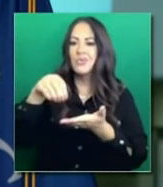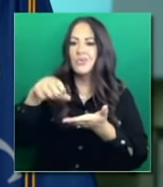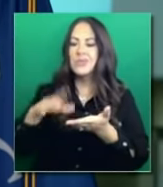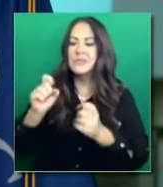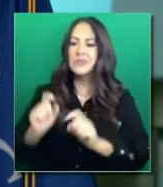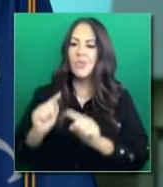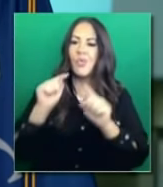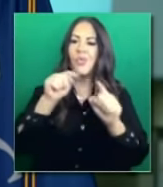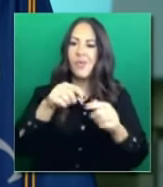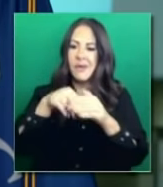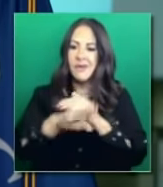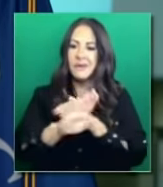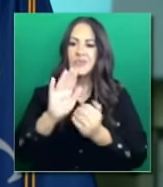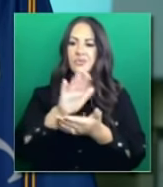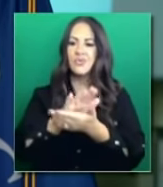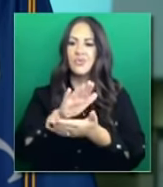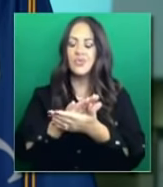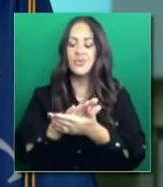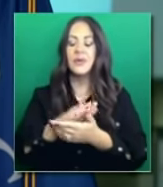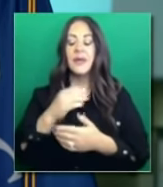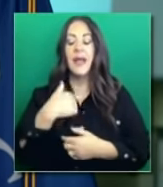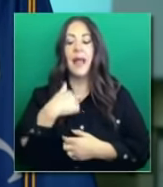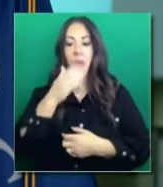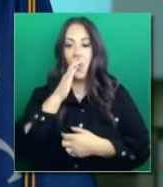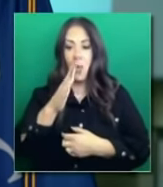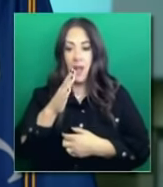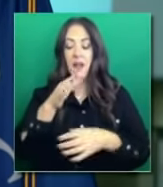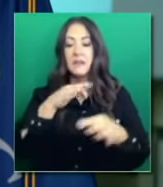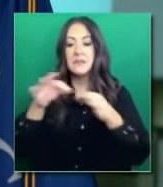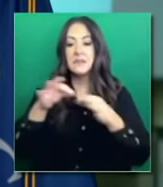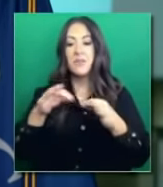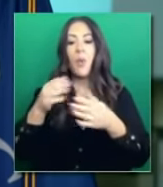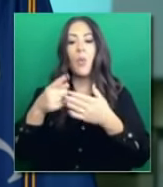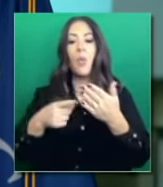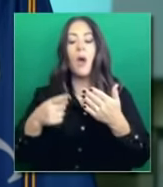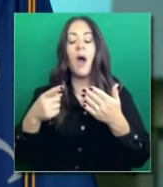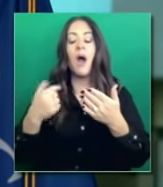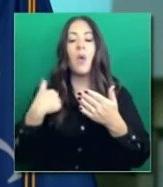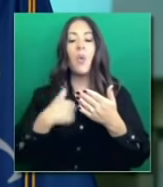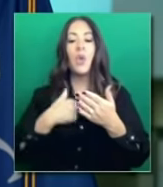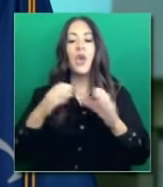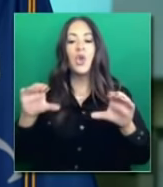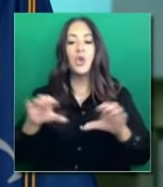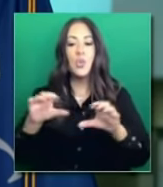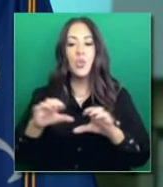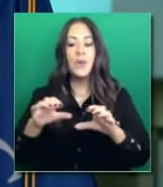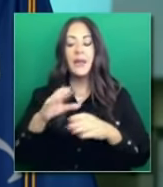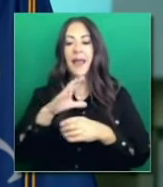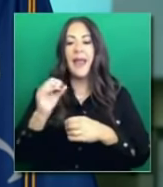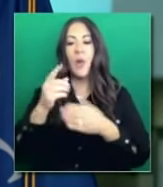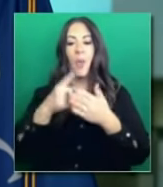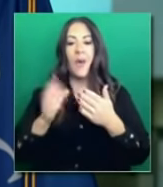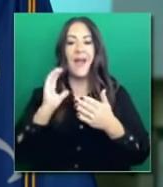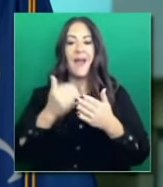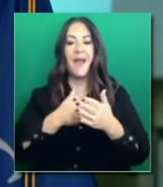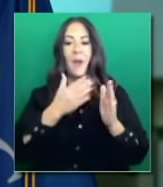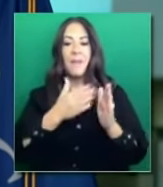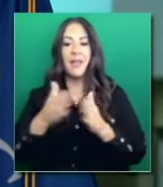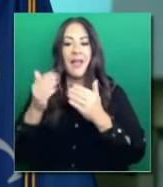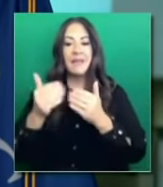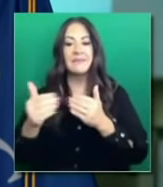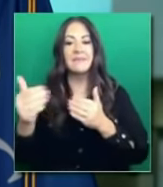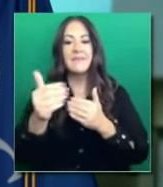about what we're currently doing and today announce what we are proposing to do as we enter into